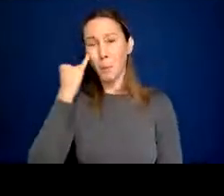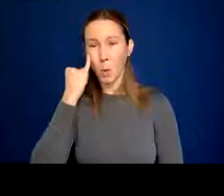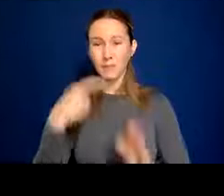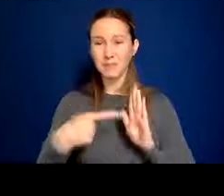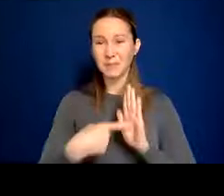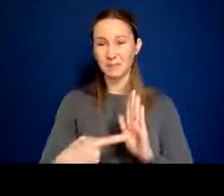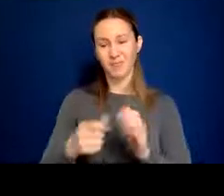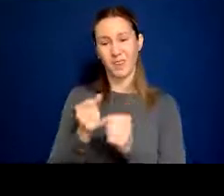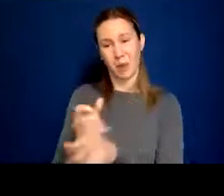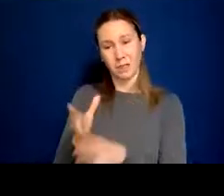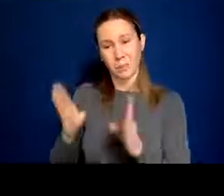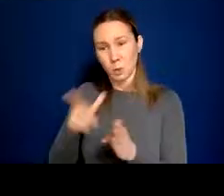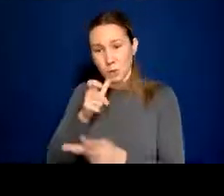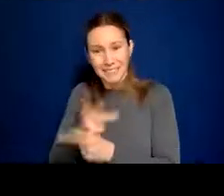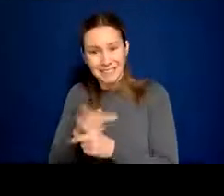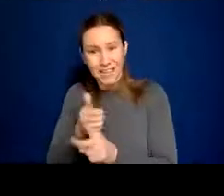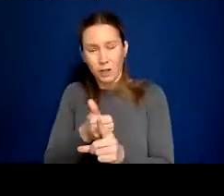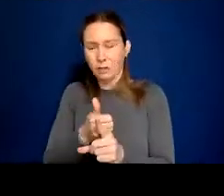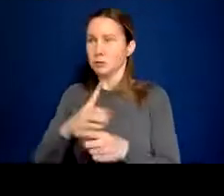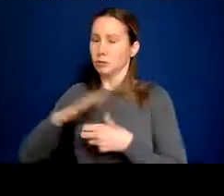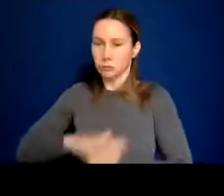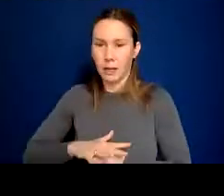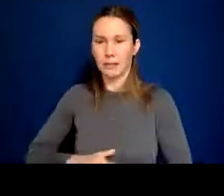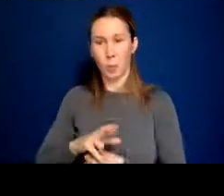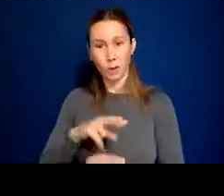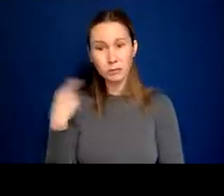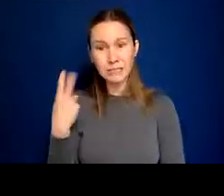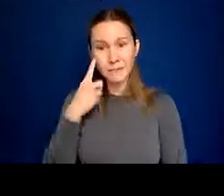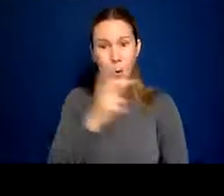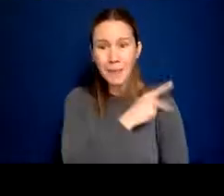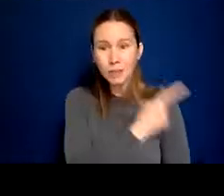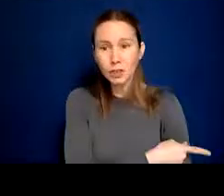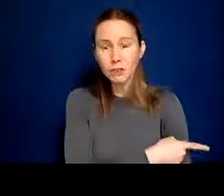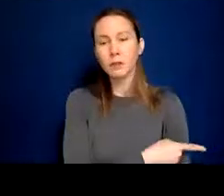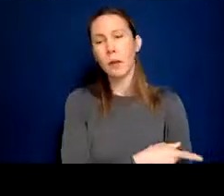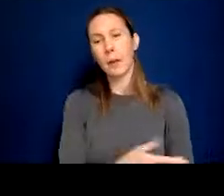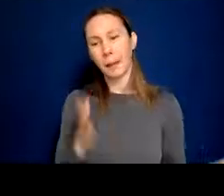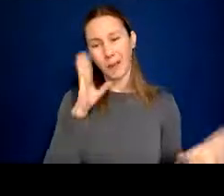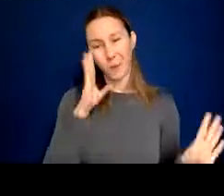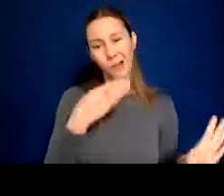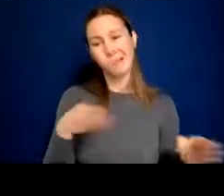caregiver distress or low risk for the patient, then we're going to favor non-pharmacological